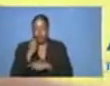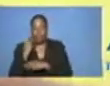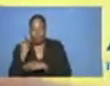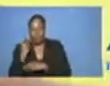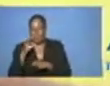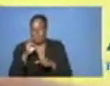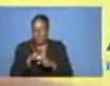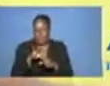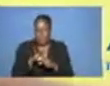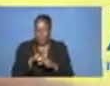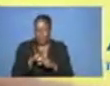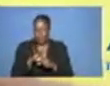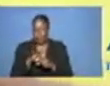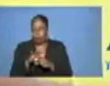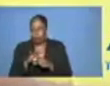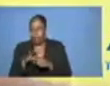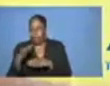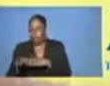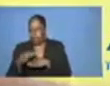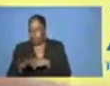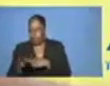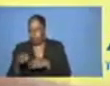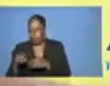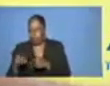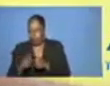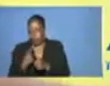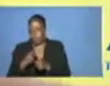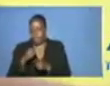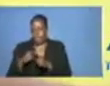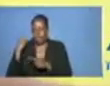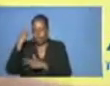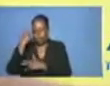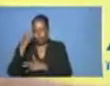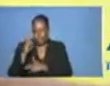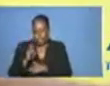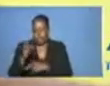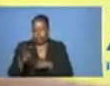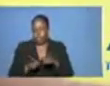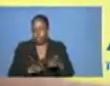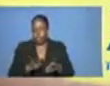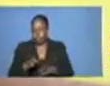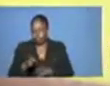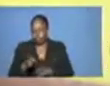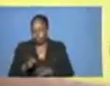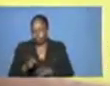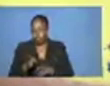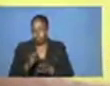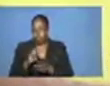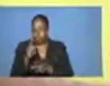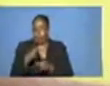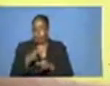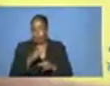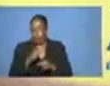teas and cassava flour and other things first. And then we realized that we needed to control the origins. And